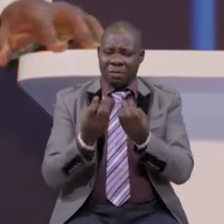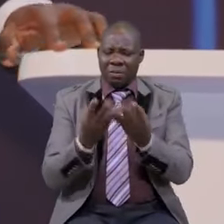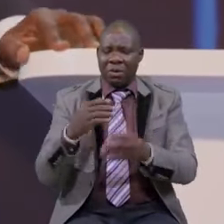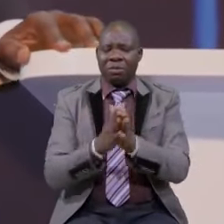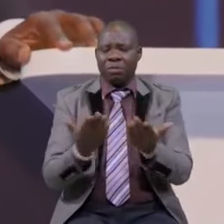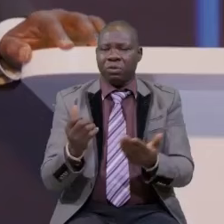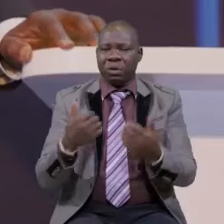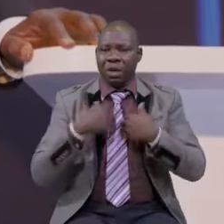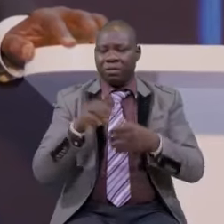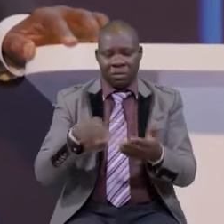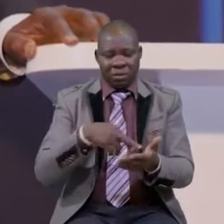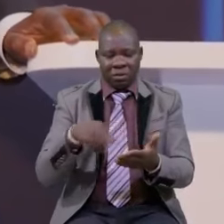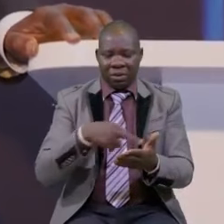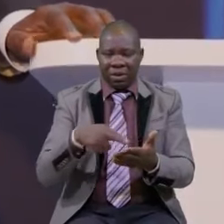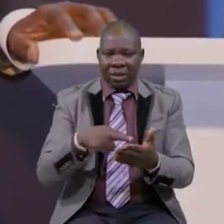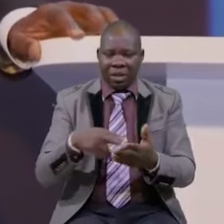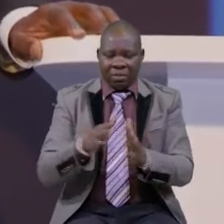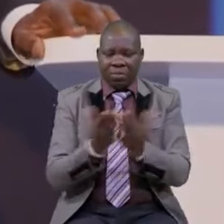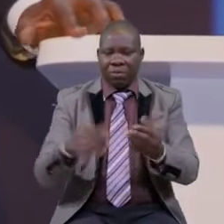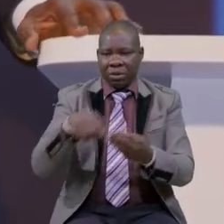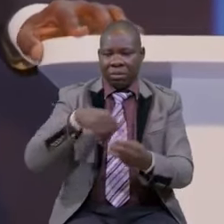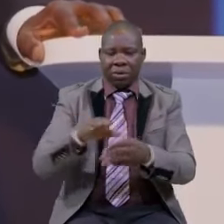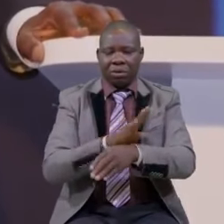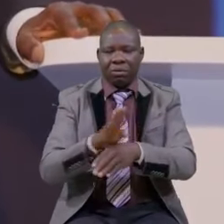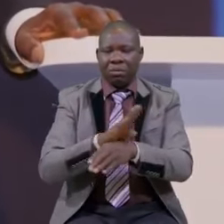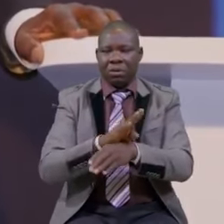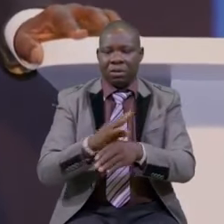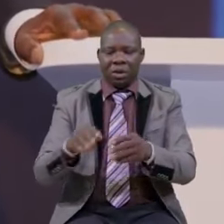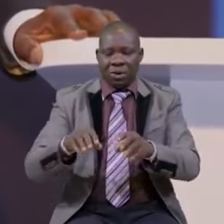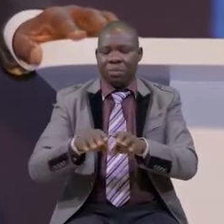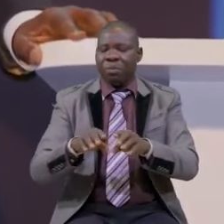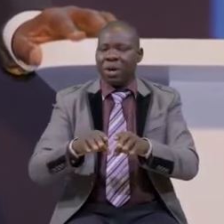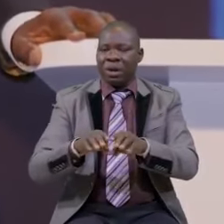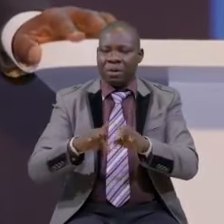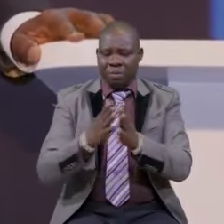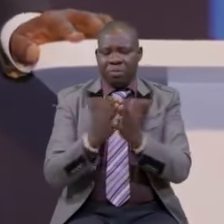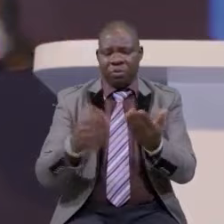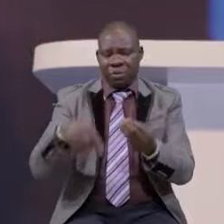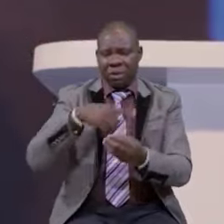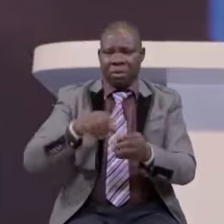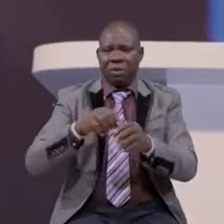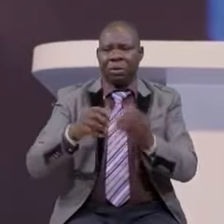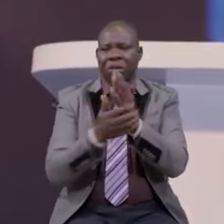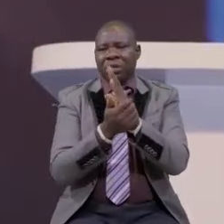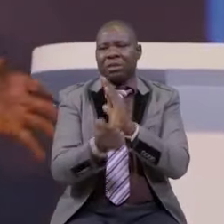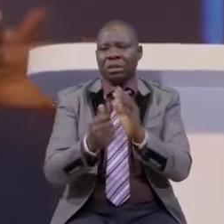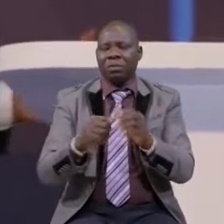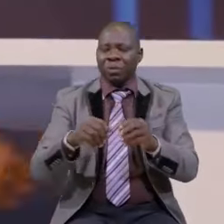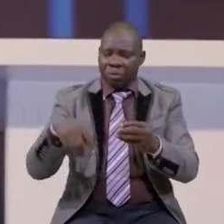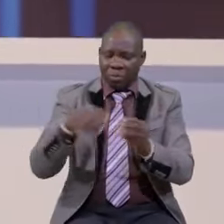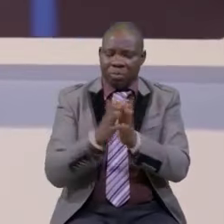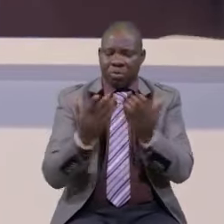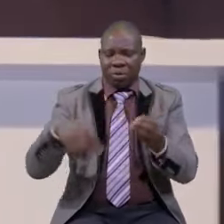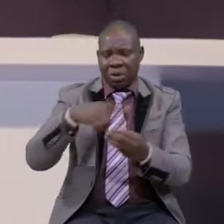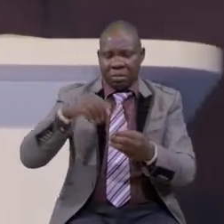Books about business, books about entrepreneurial something, and books about economy, and books about politics,